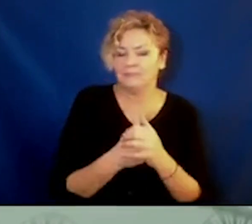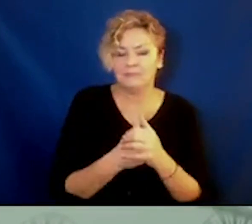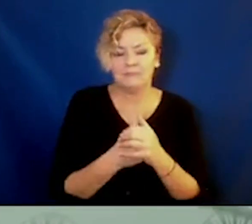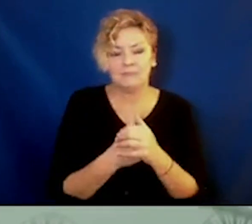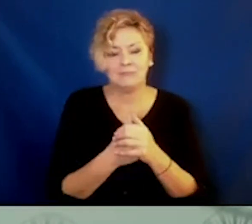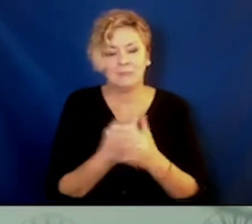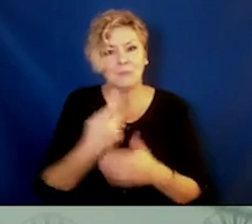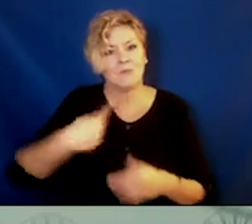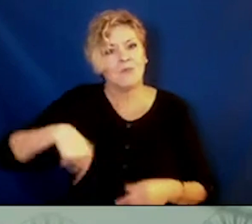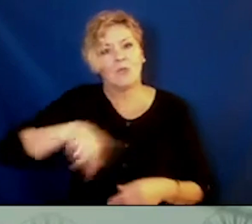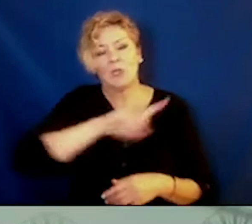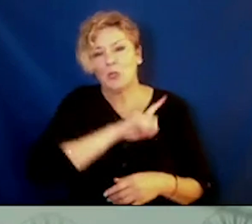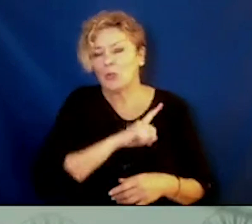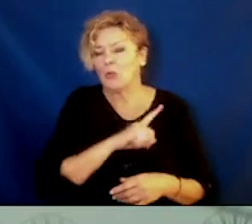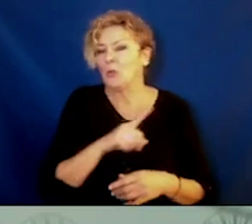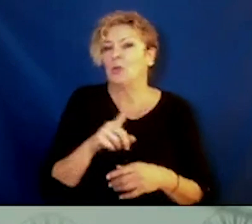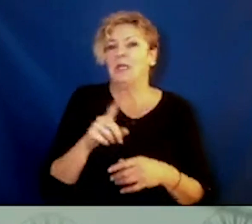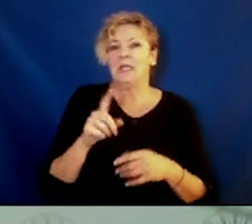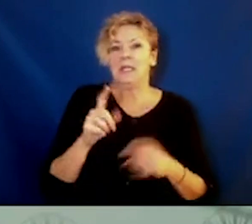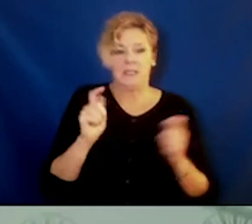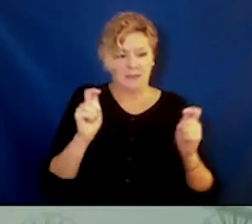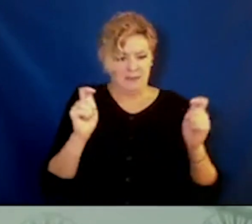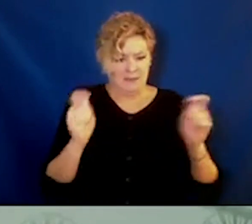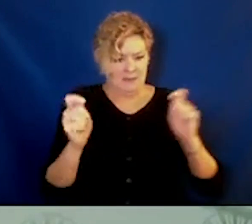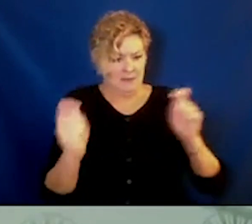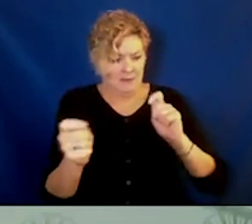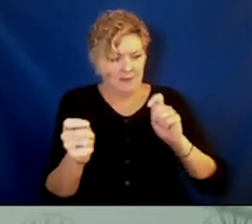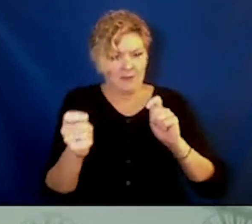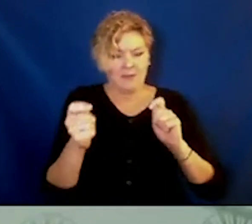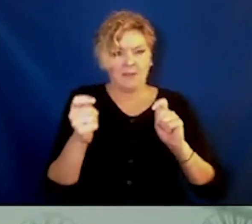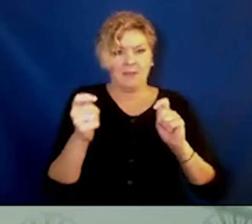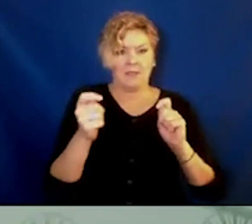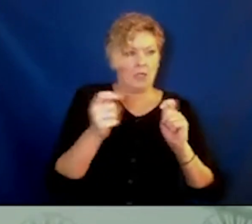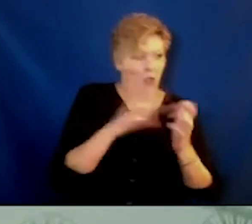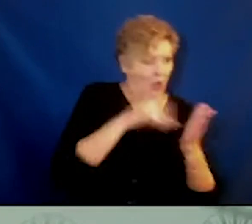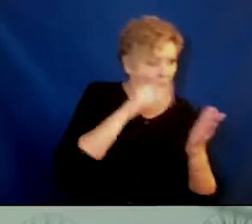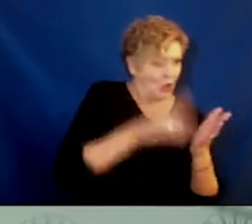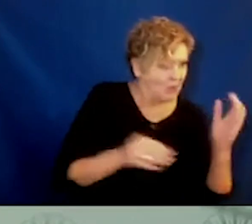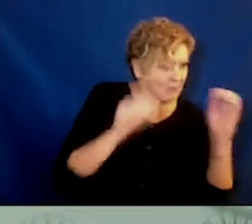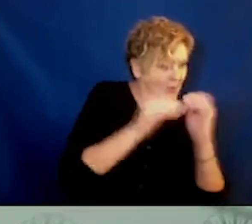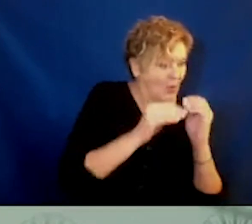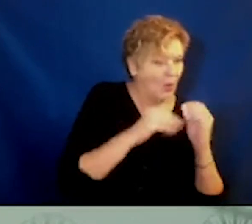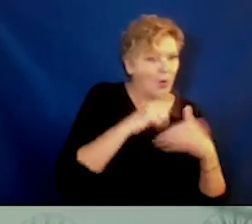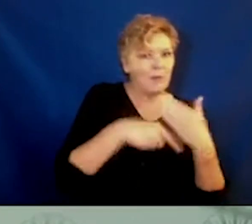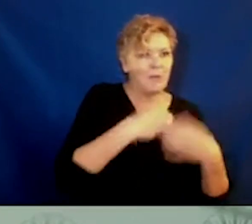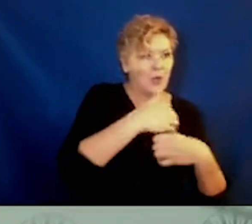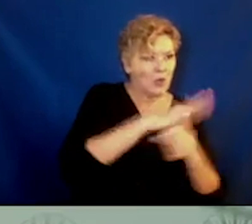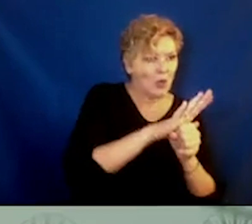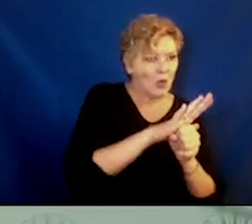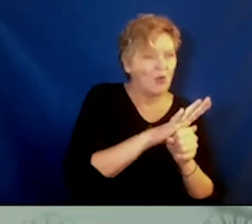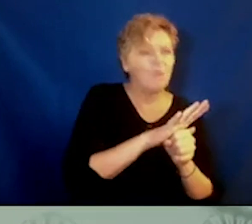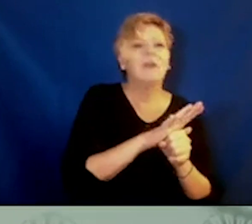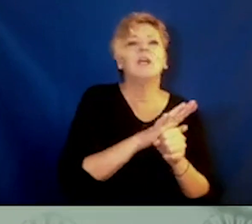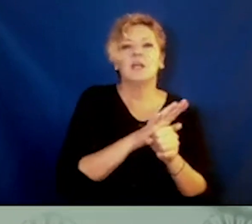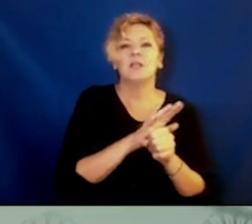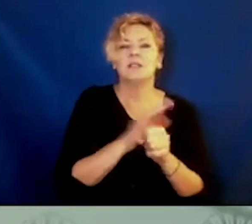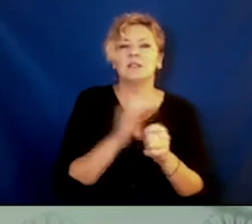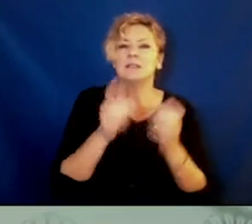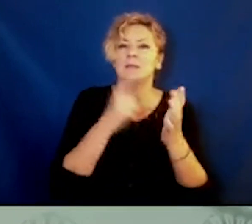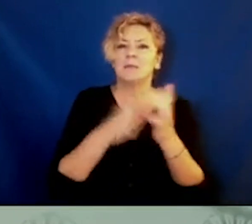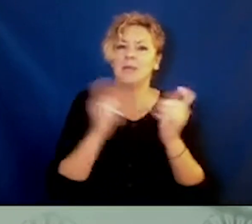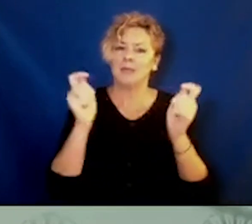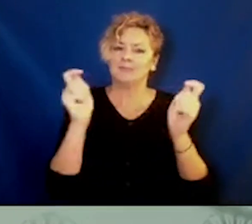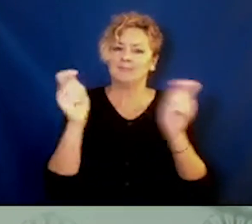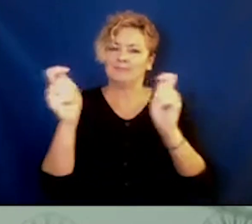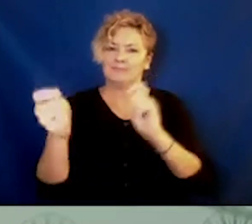some images this weekend, the vast majority of British Columbians are spending time with others in safe ways. This past weekend, I saw some